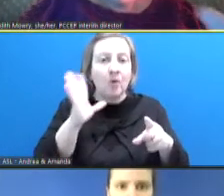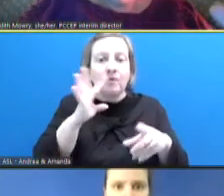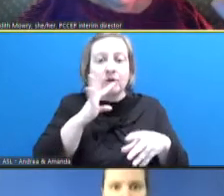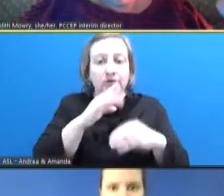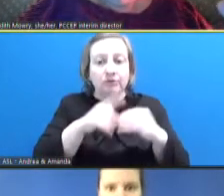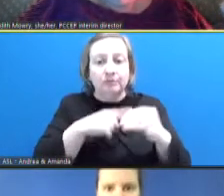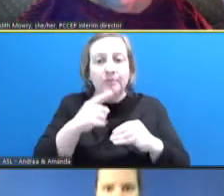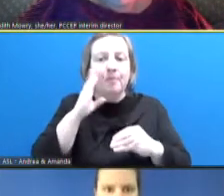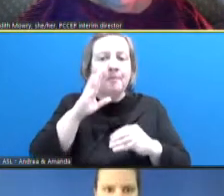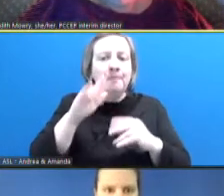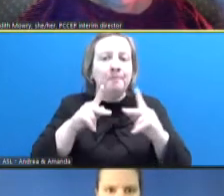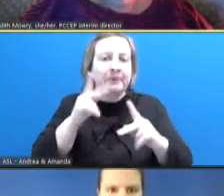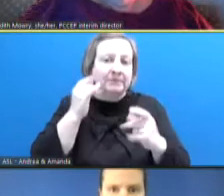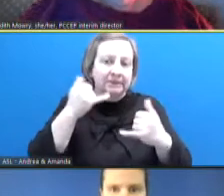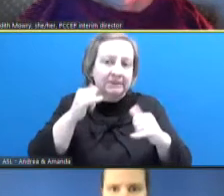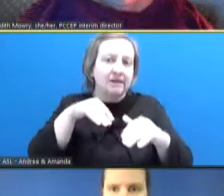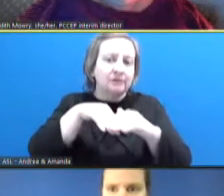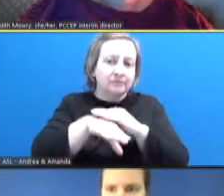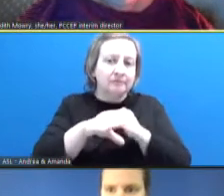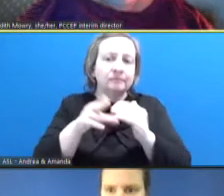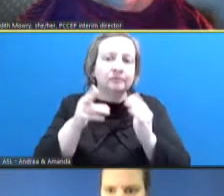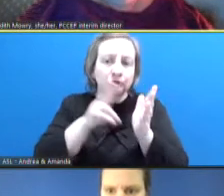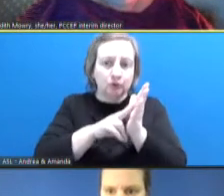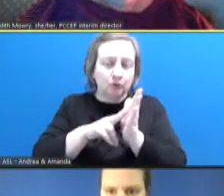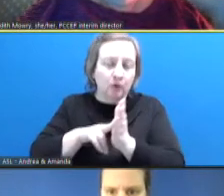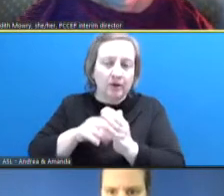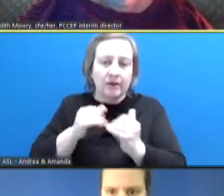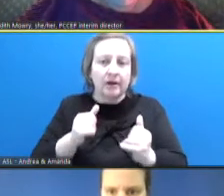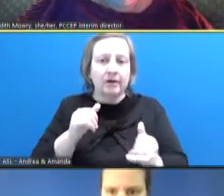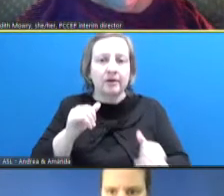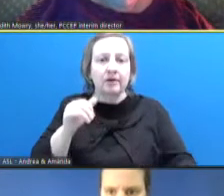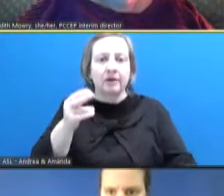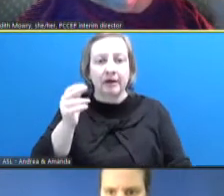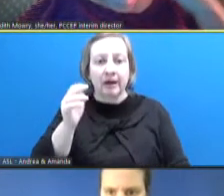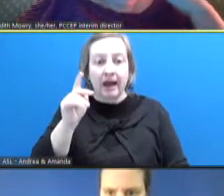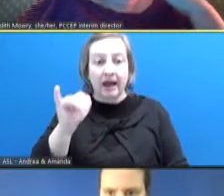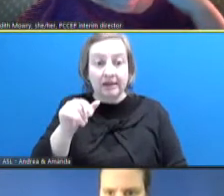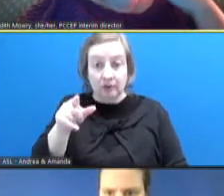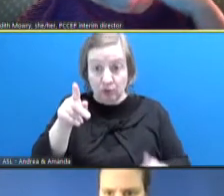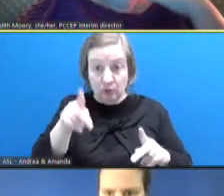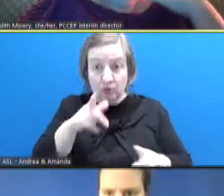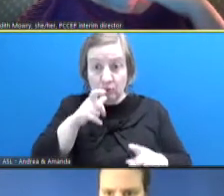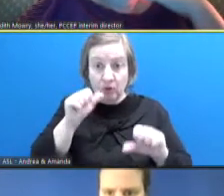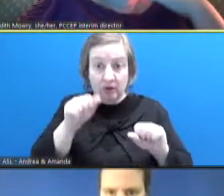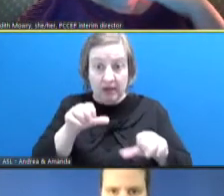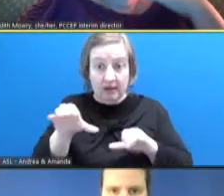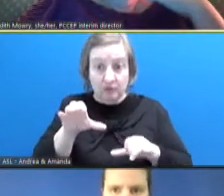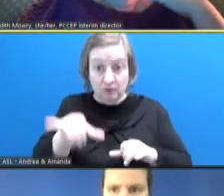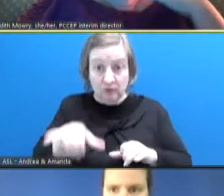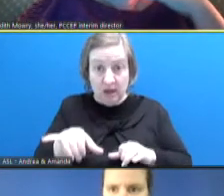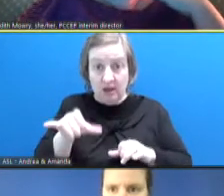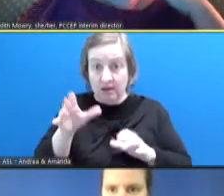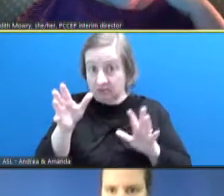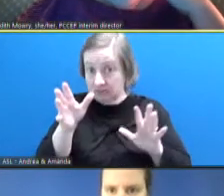know people are still coming in. And Heidi, are you the person who can do that?